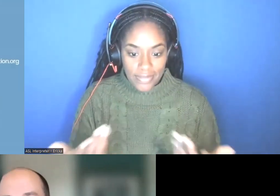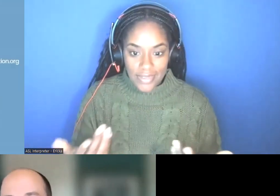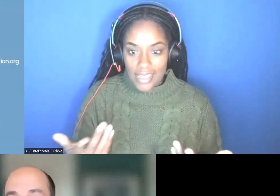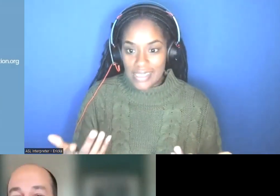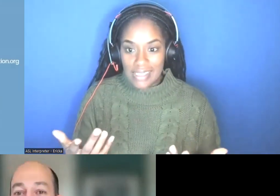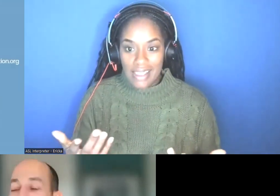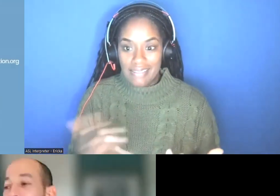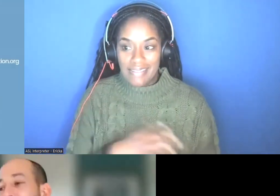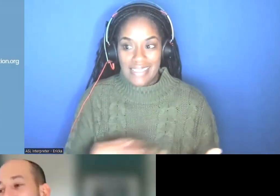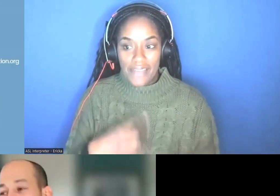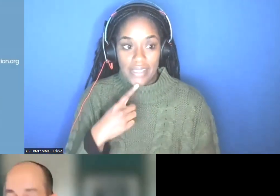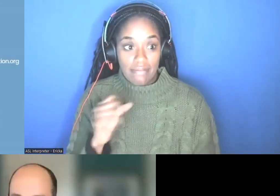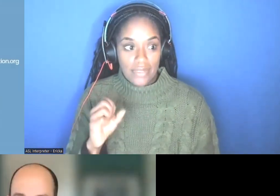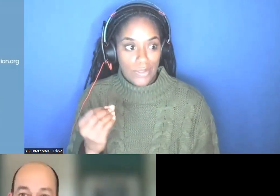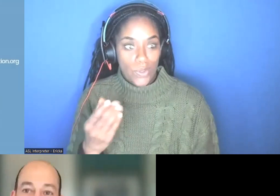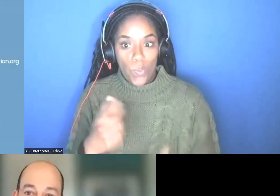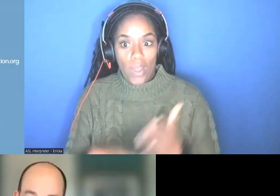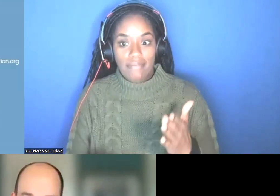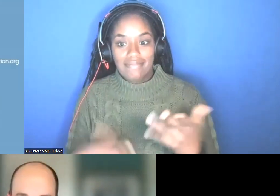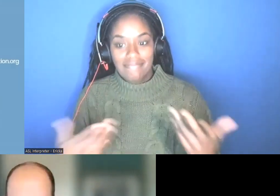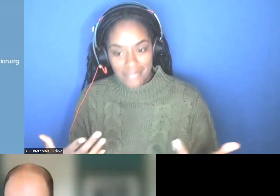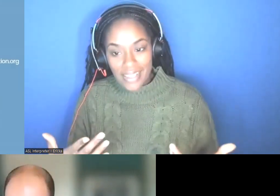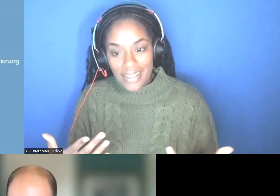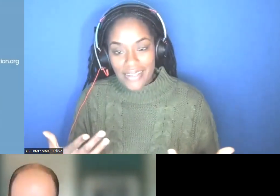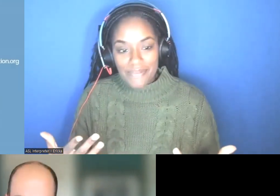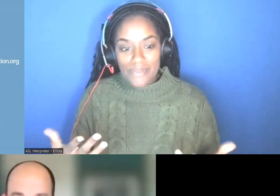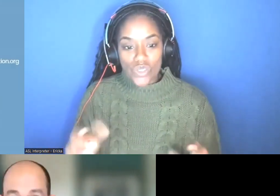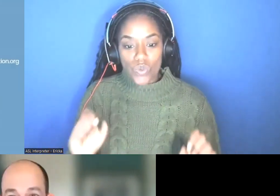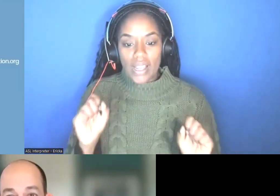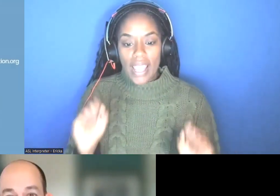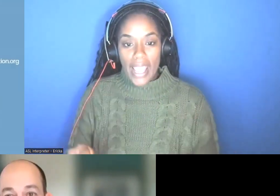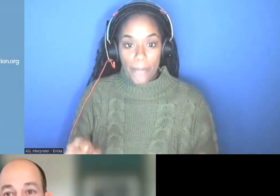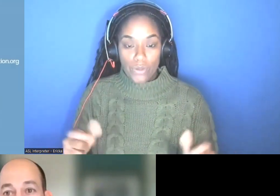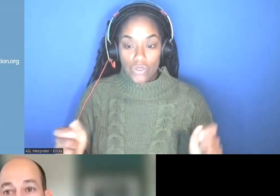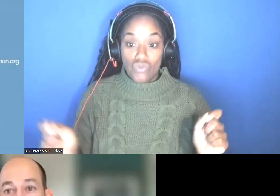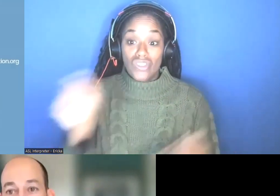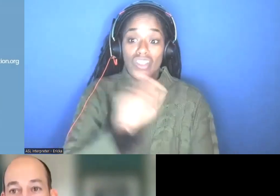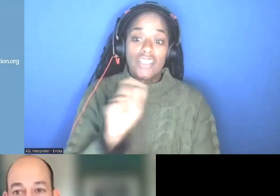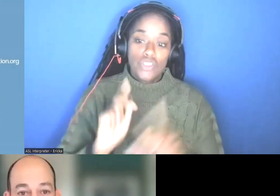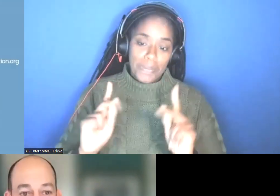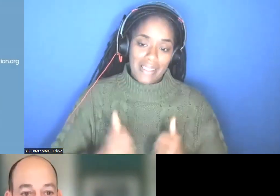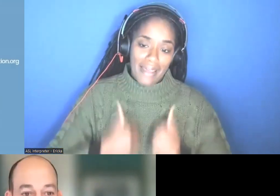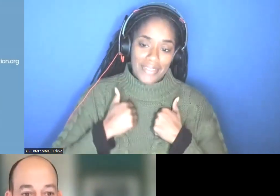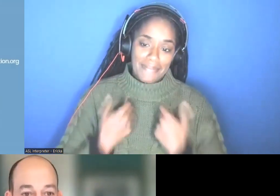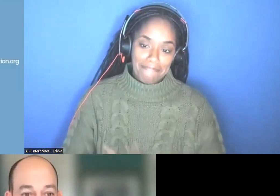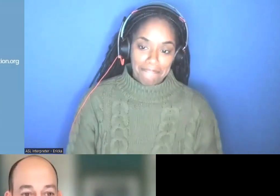said, so that we bring that to changing people's lives.